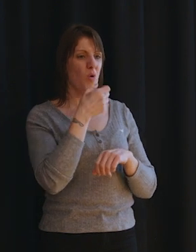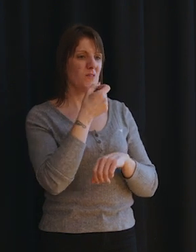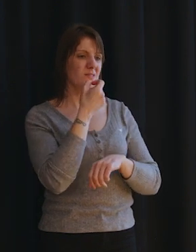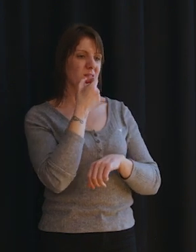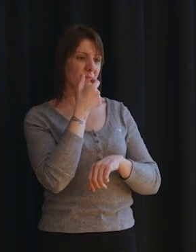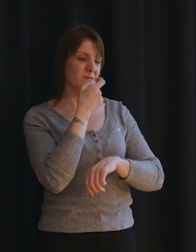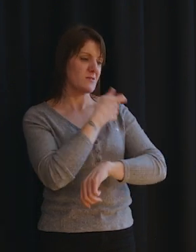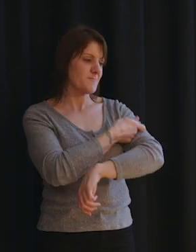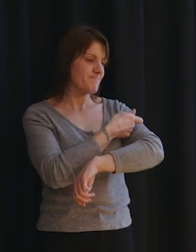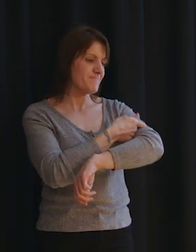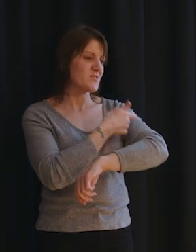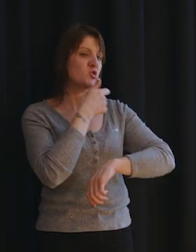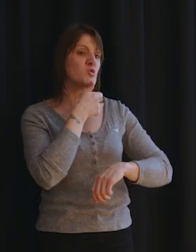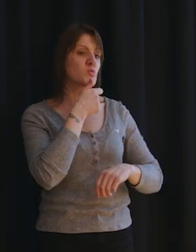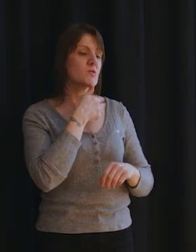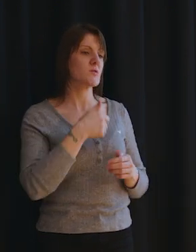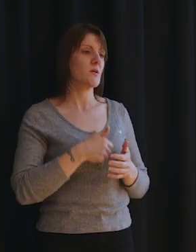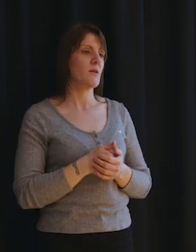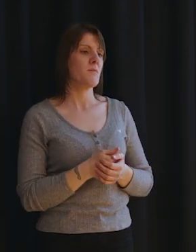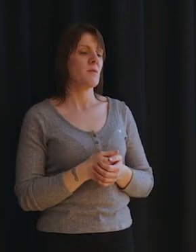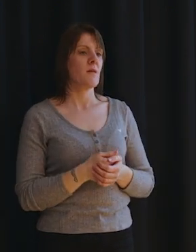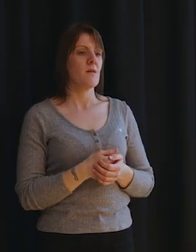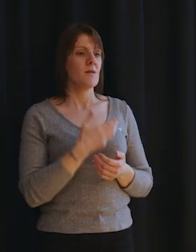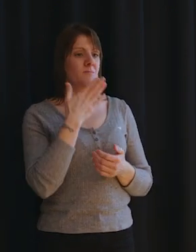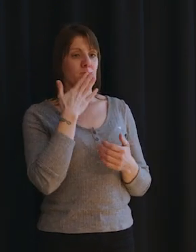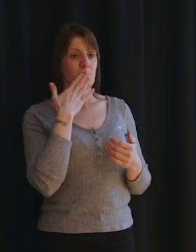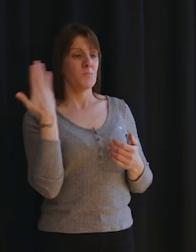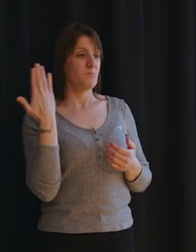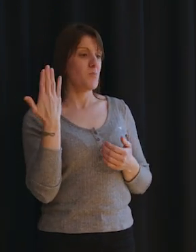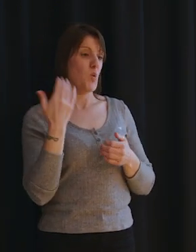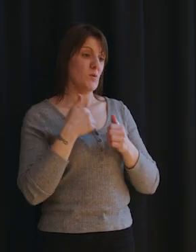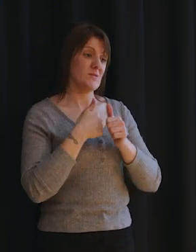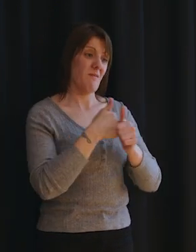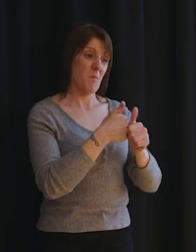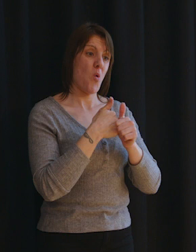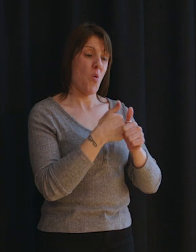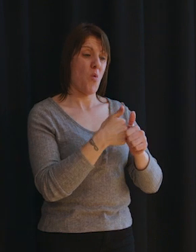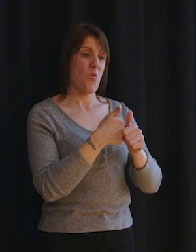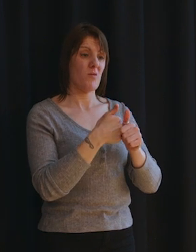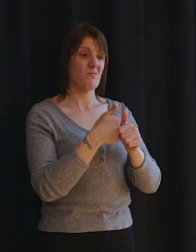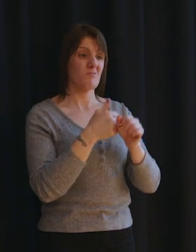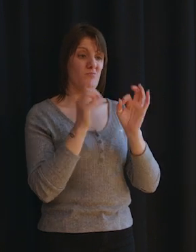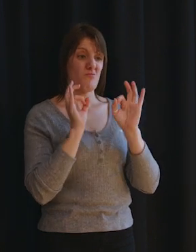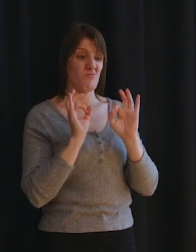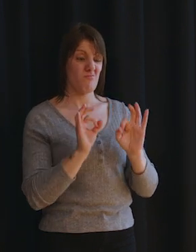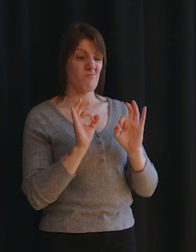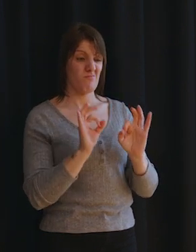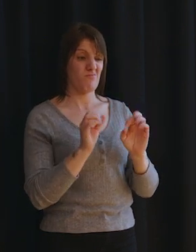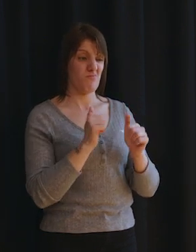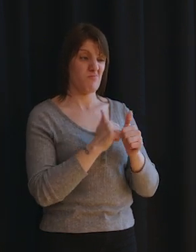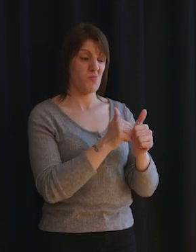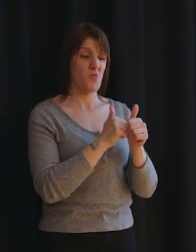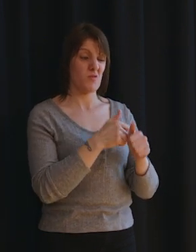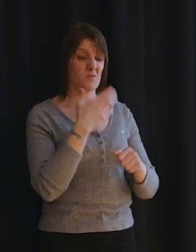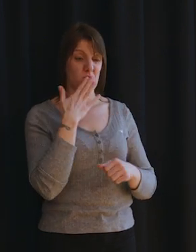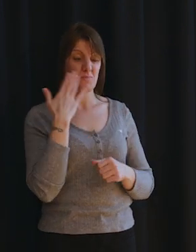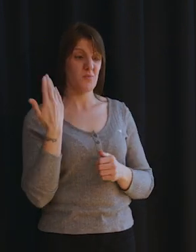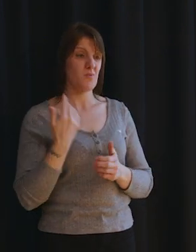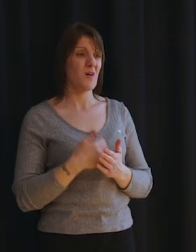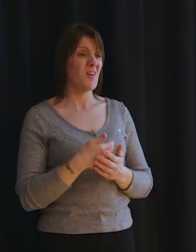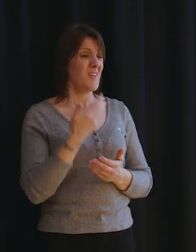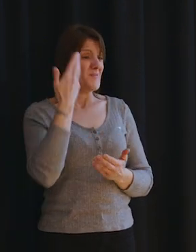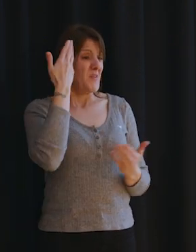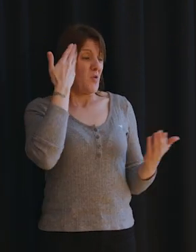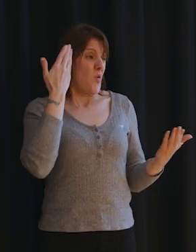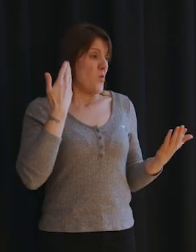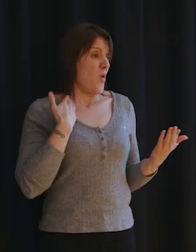use. A lack of suitable support and services. So again, not knowing what's